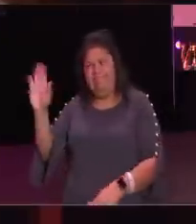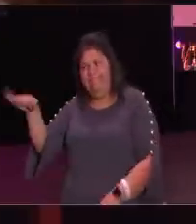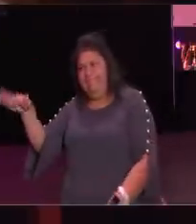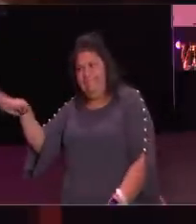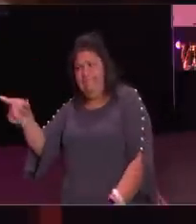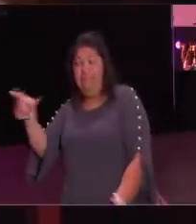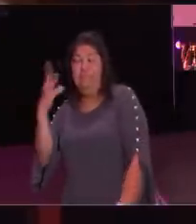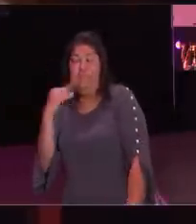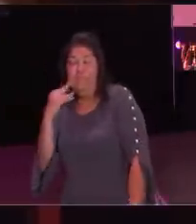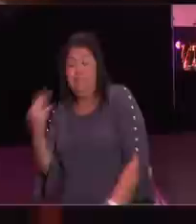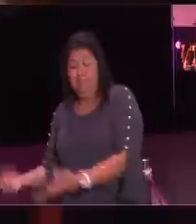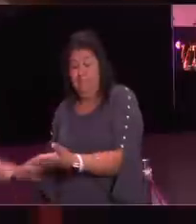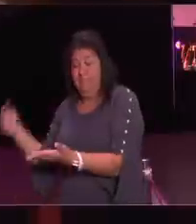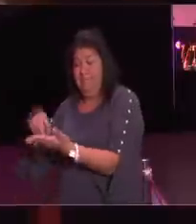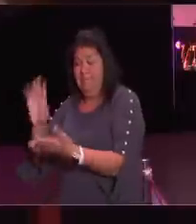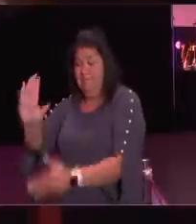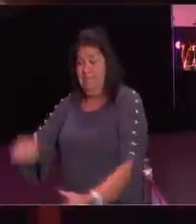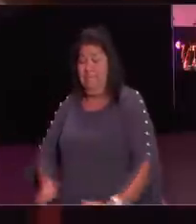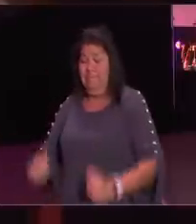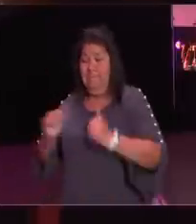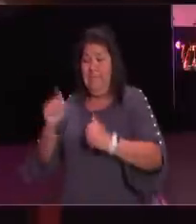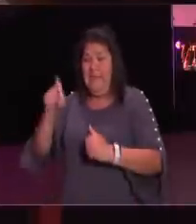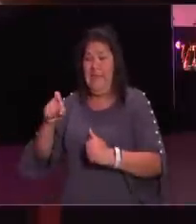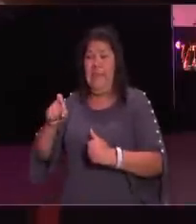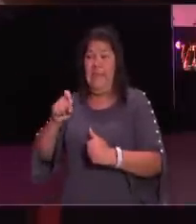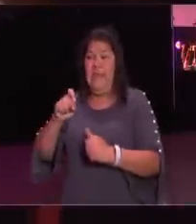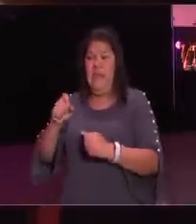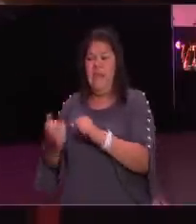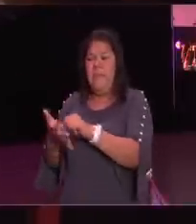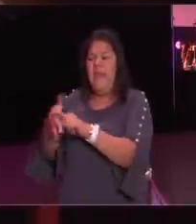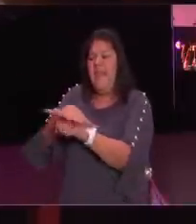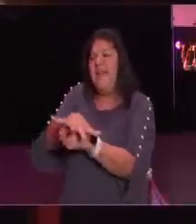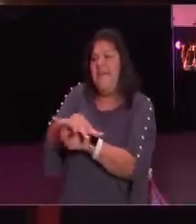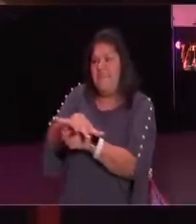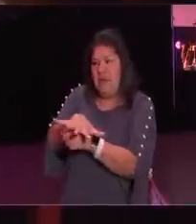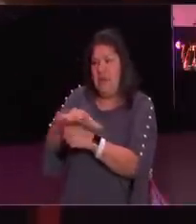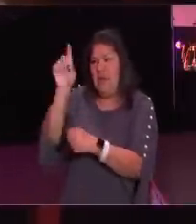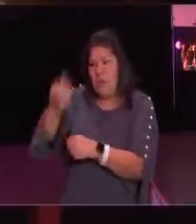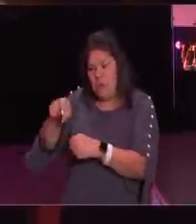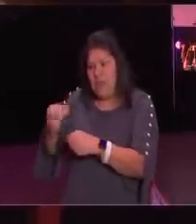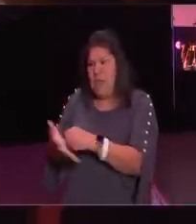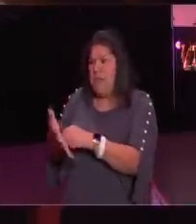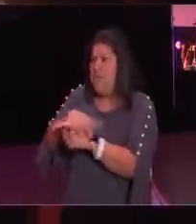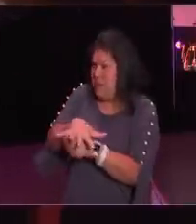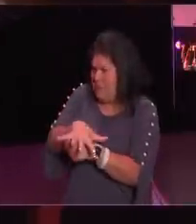you're going to experience a resurrection in your life, you need to be covered.